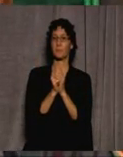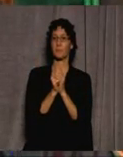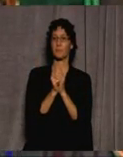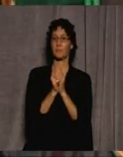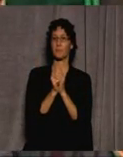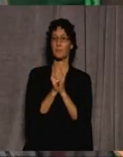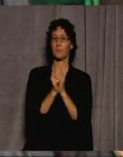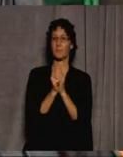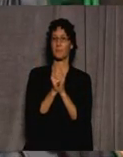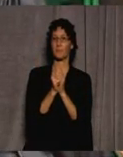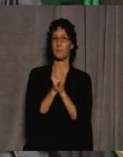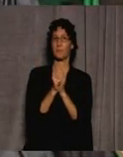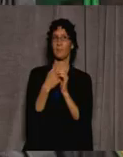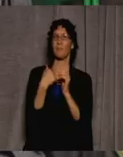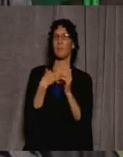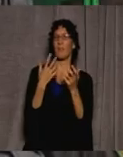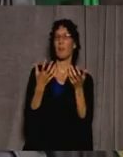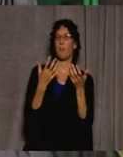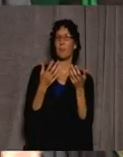I actually want to take a second